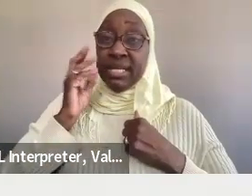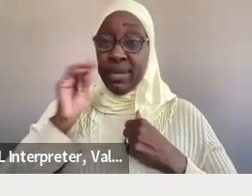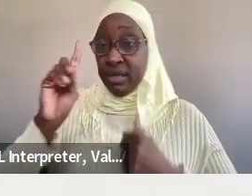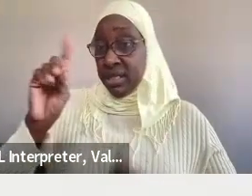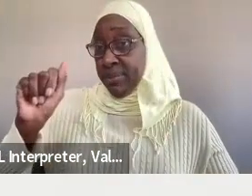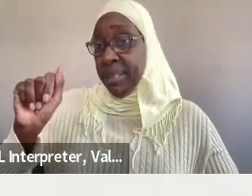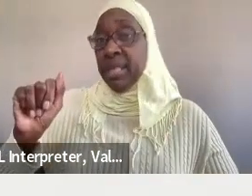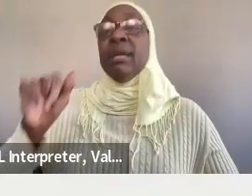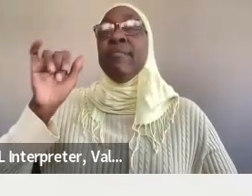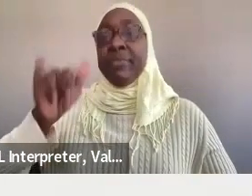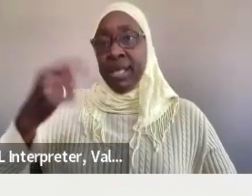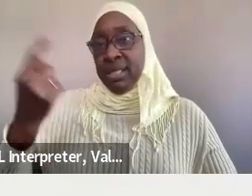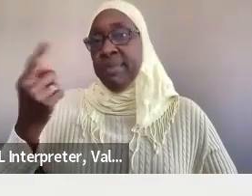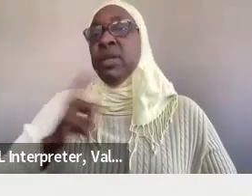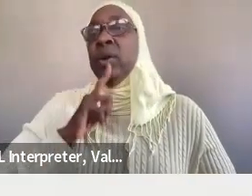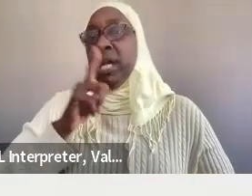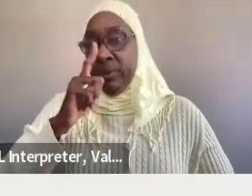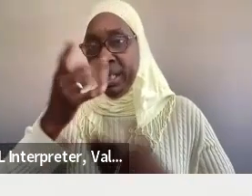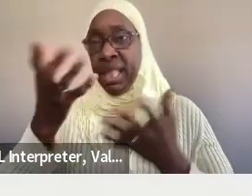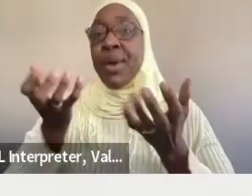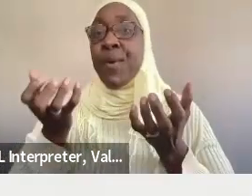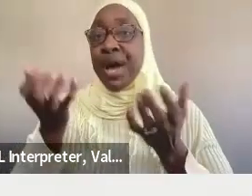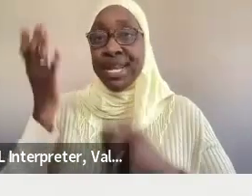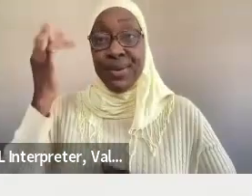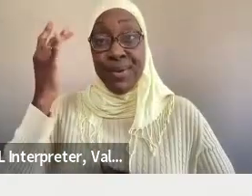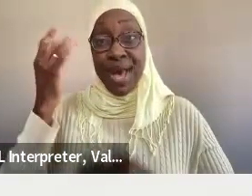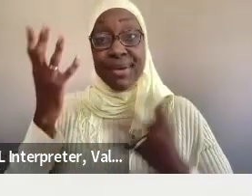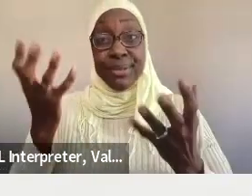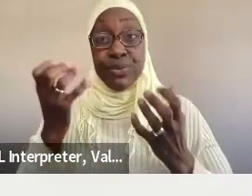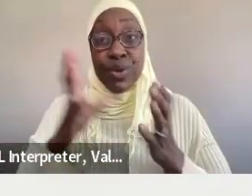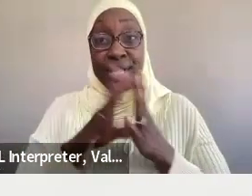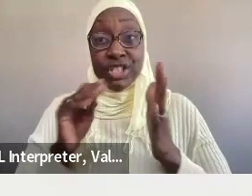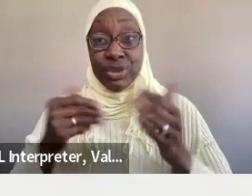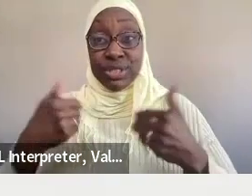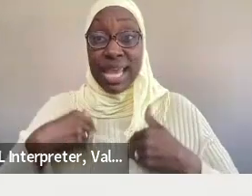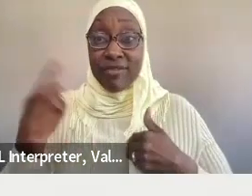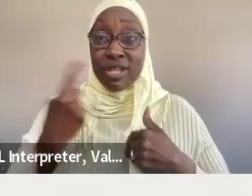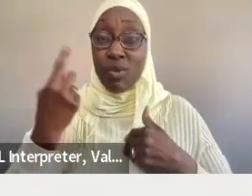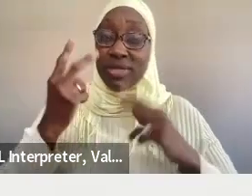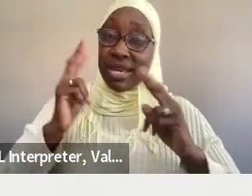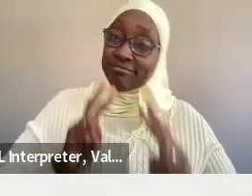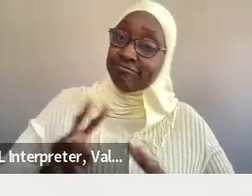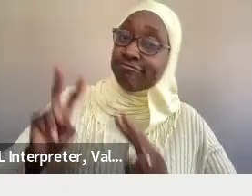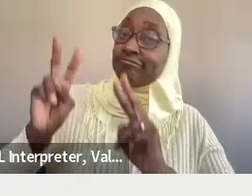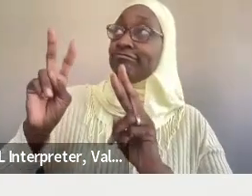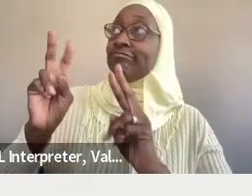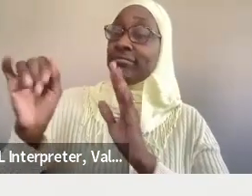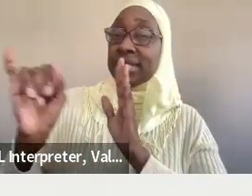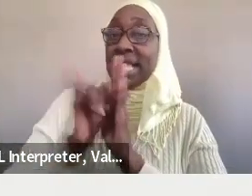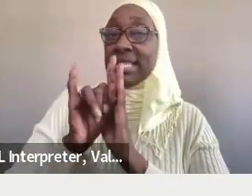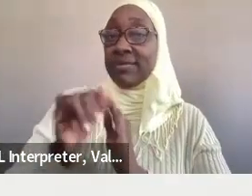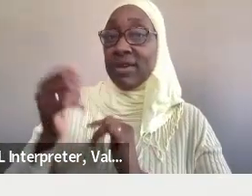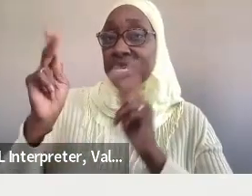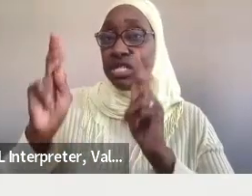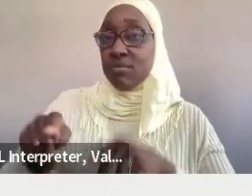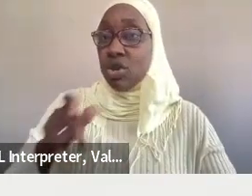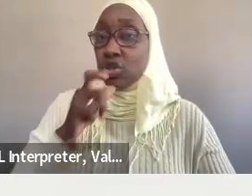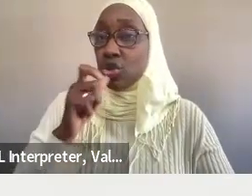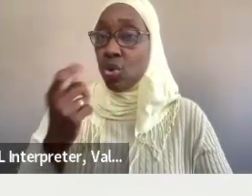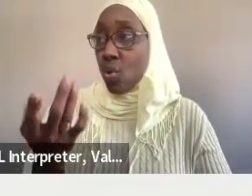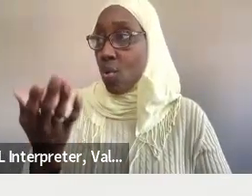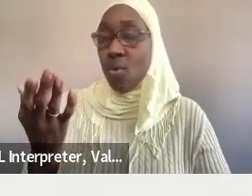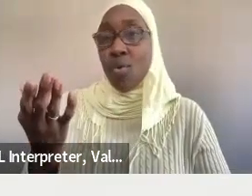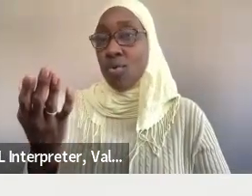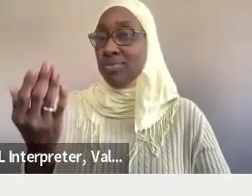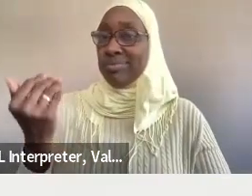something we really wanted because like we wanted students to have someone who they could like look up to and could identify with as like someone who was